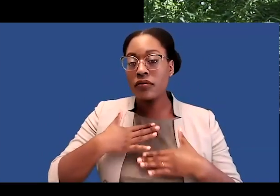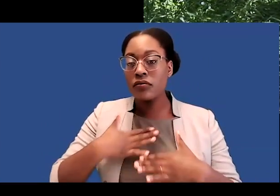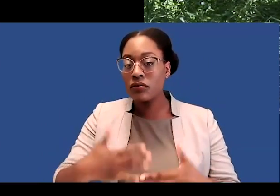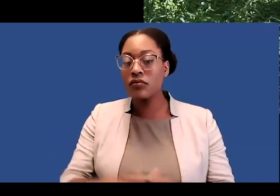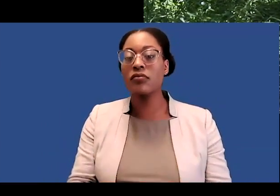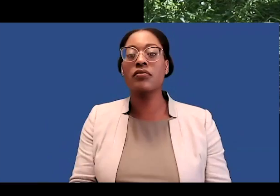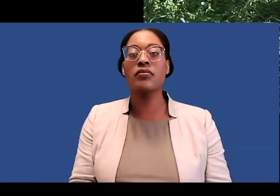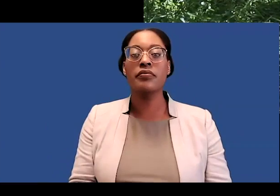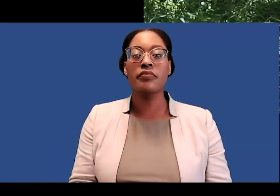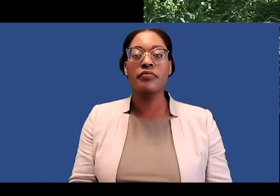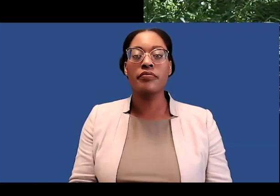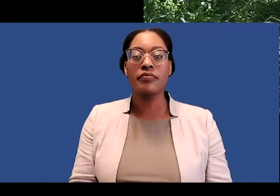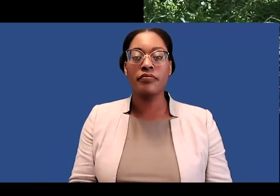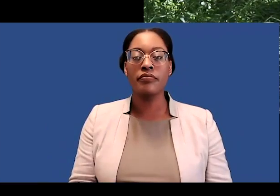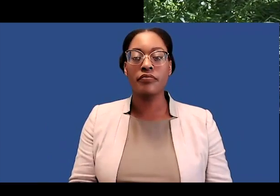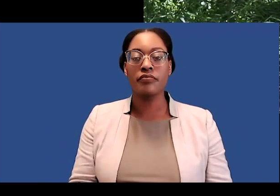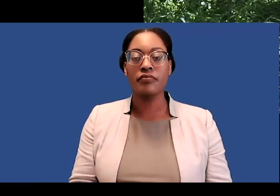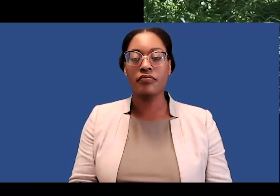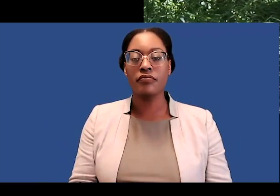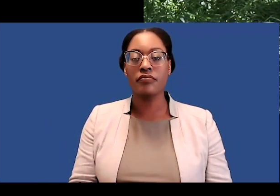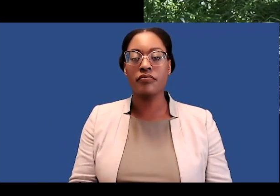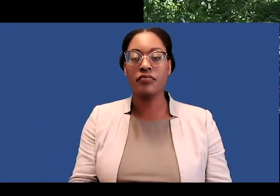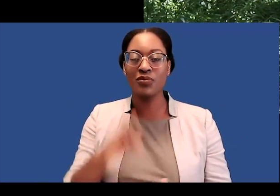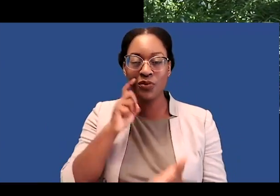Tracing your inhales, filling the belly.